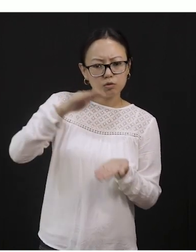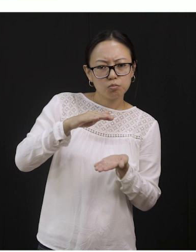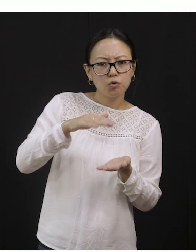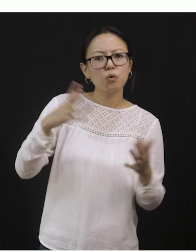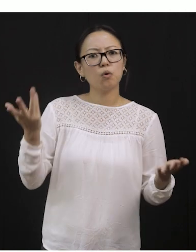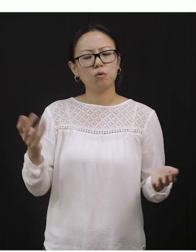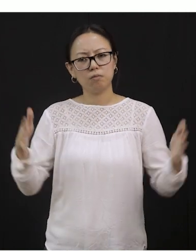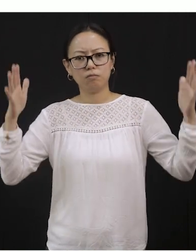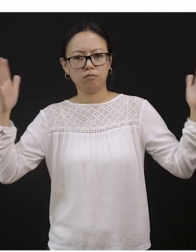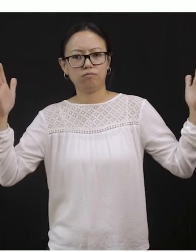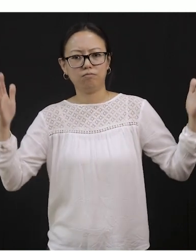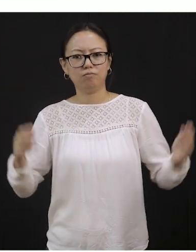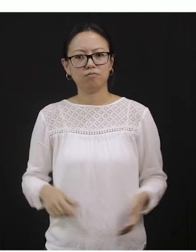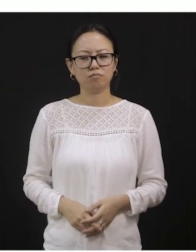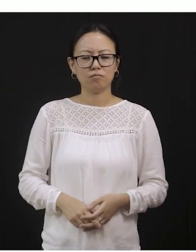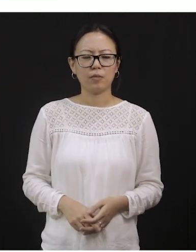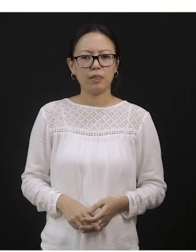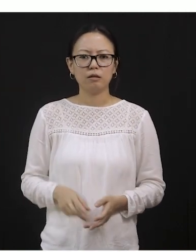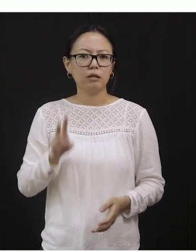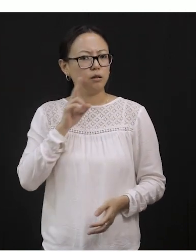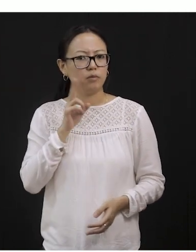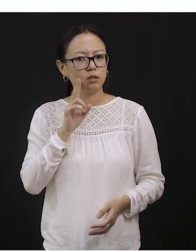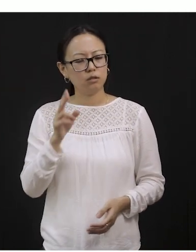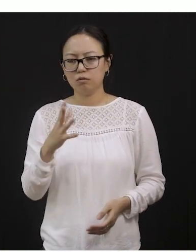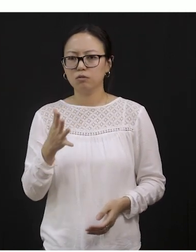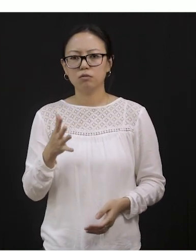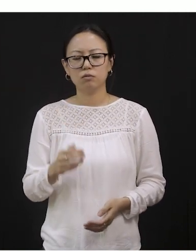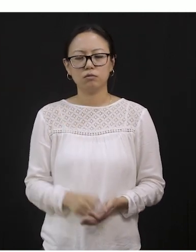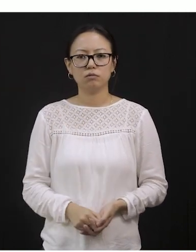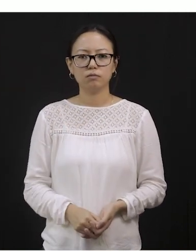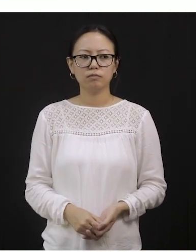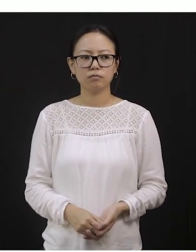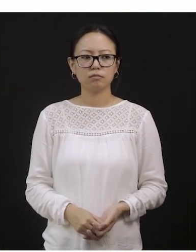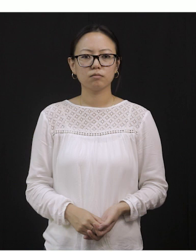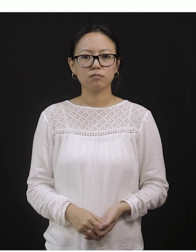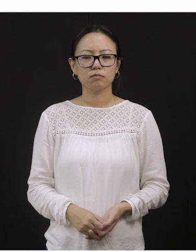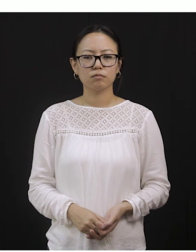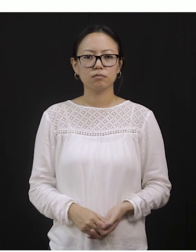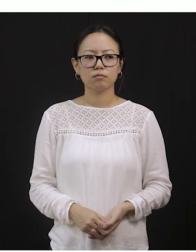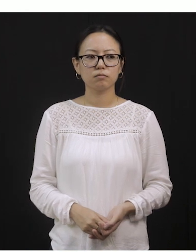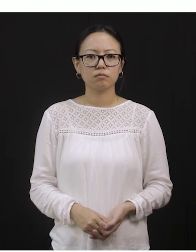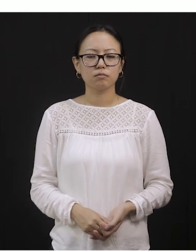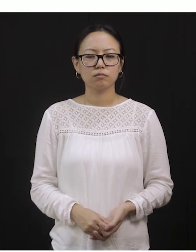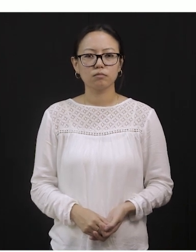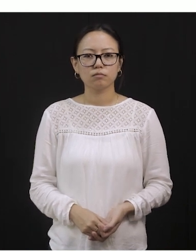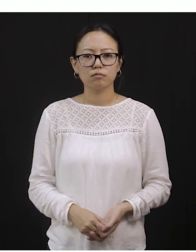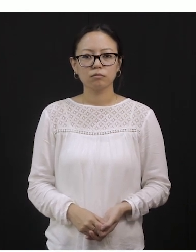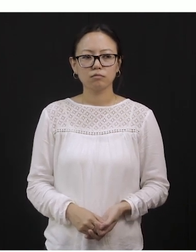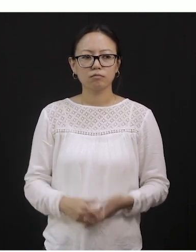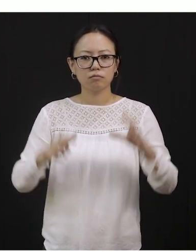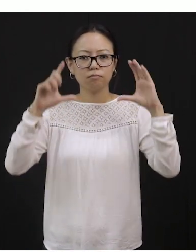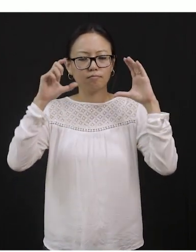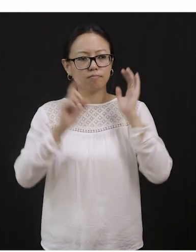your mind, you have a strong mind, then you can achieve great things in life. Clear? All right. Now